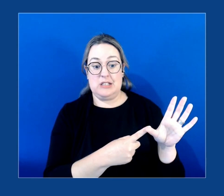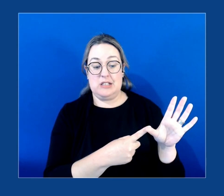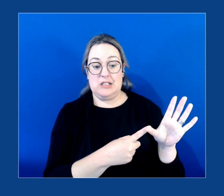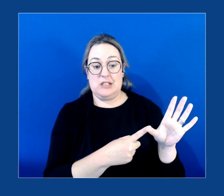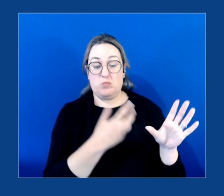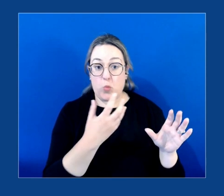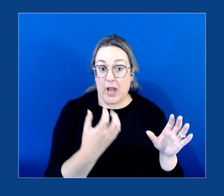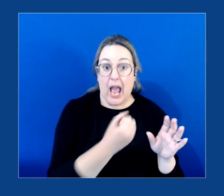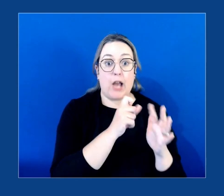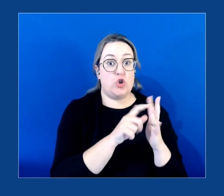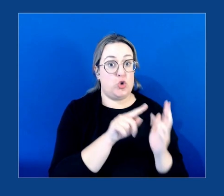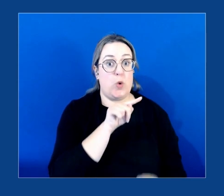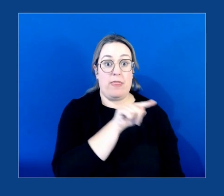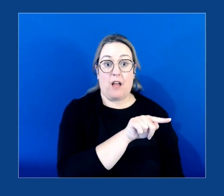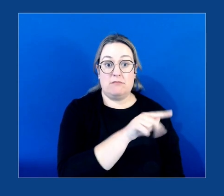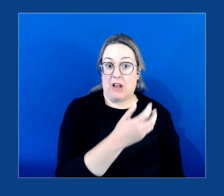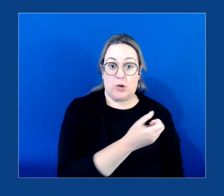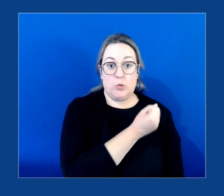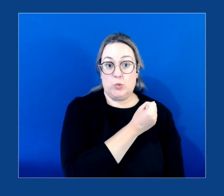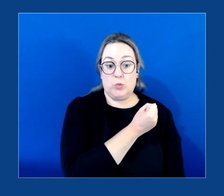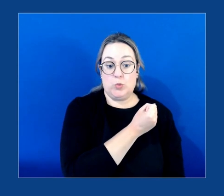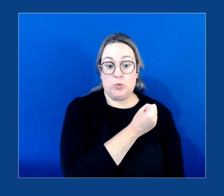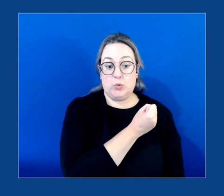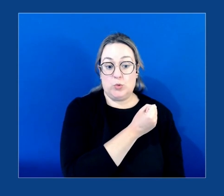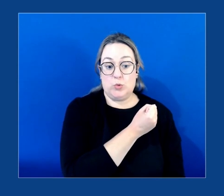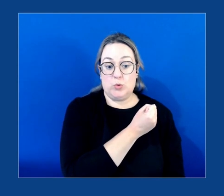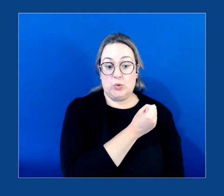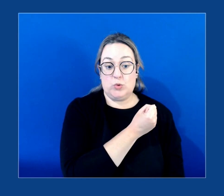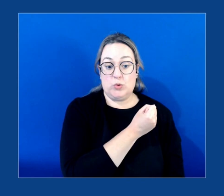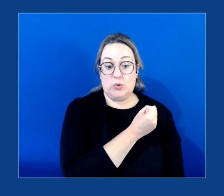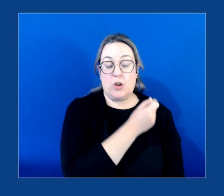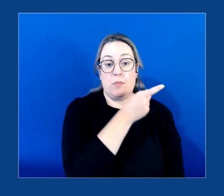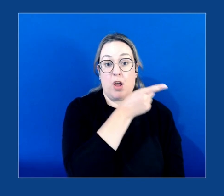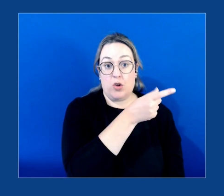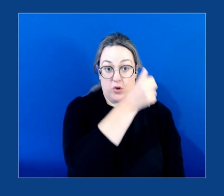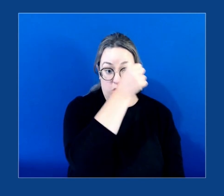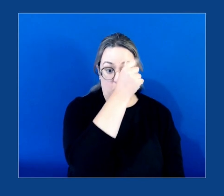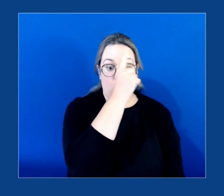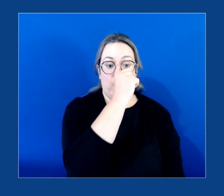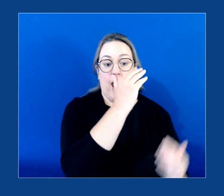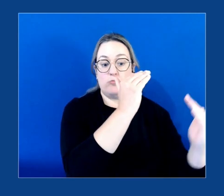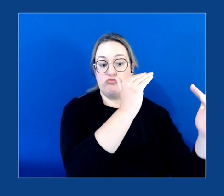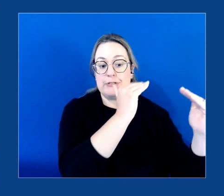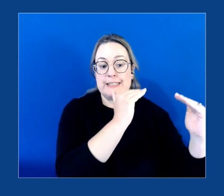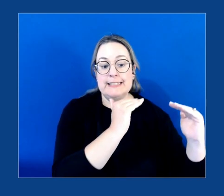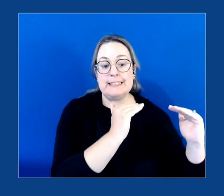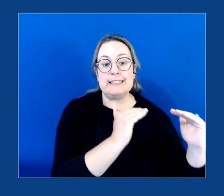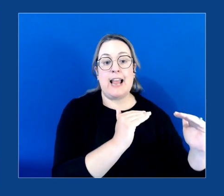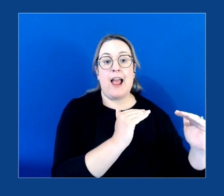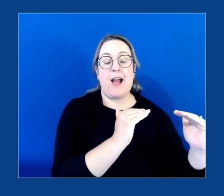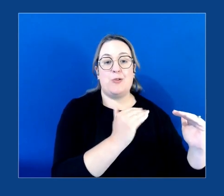to do that one. But you know, we can bring it down to Kuriji, Charyonpa, and just a little bit